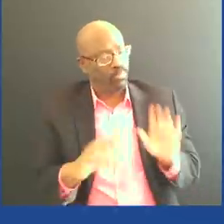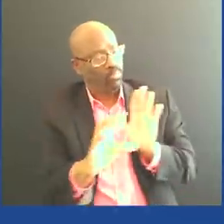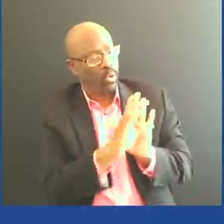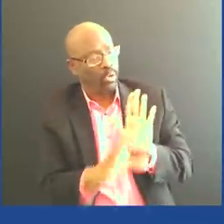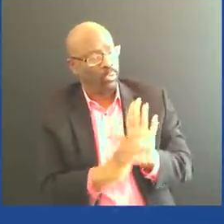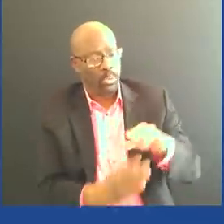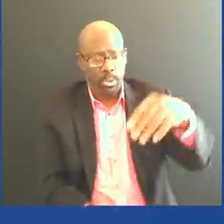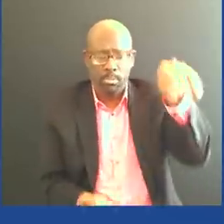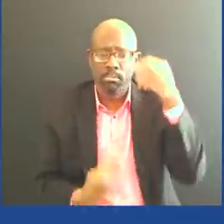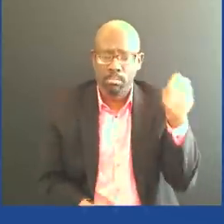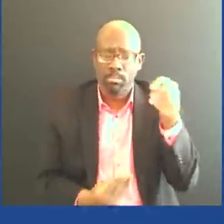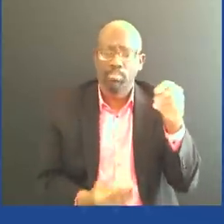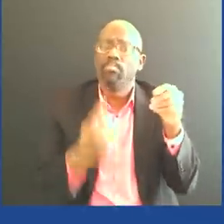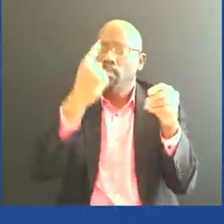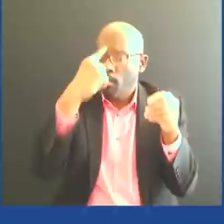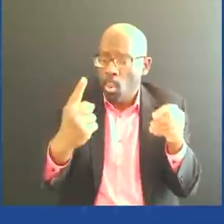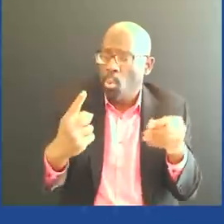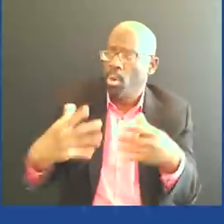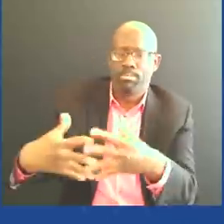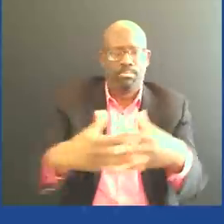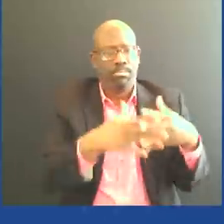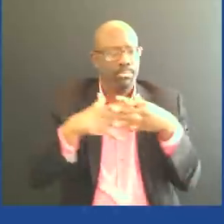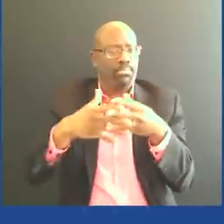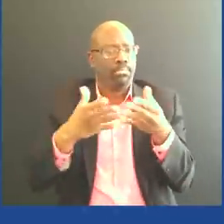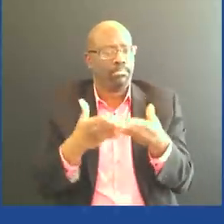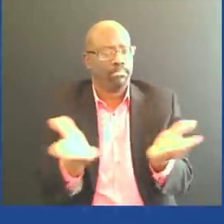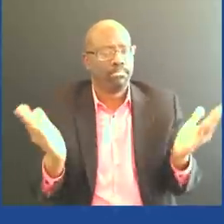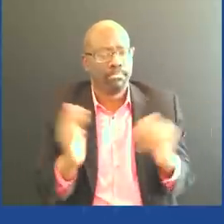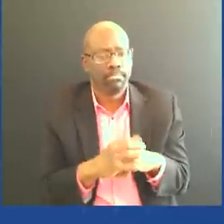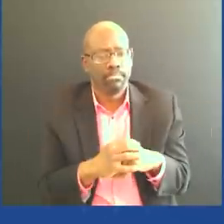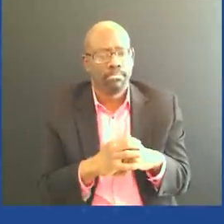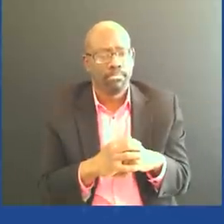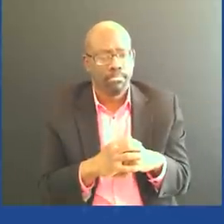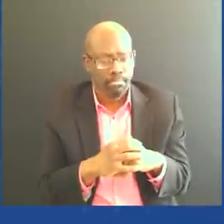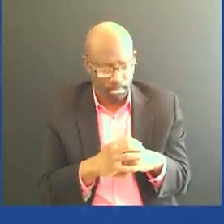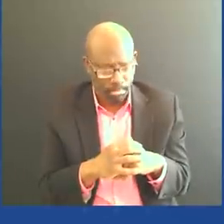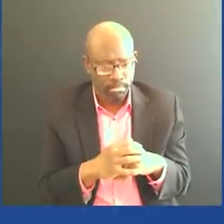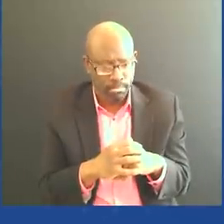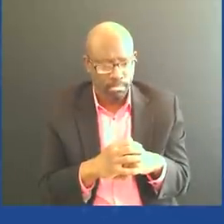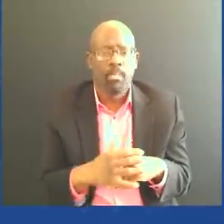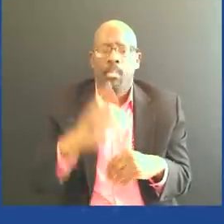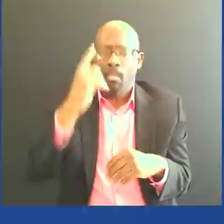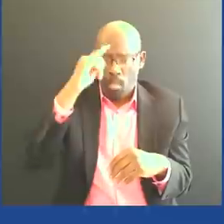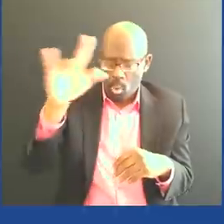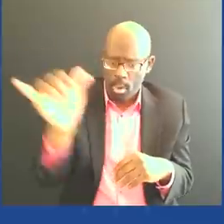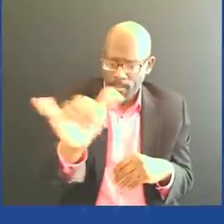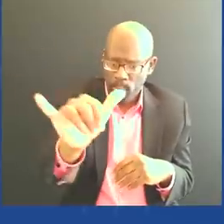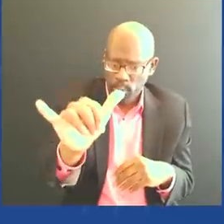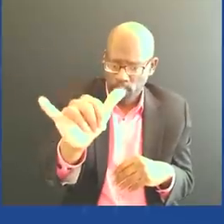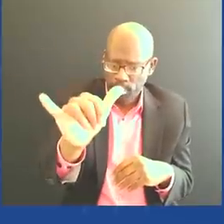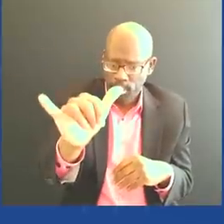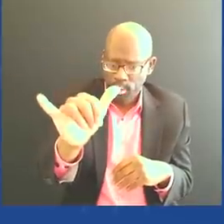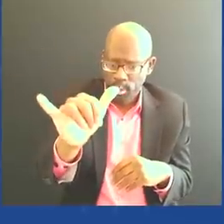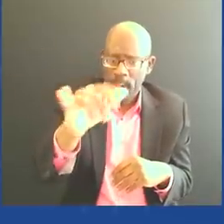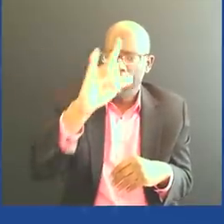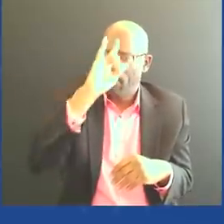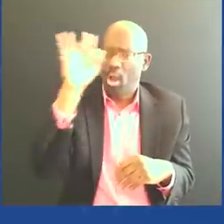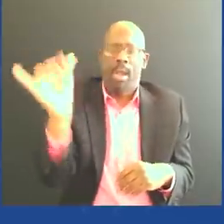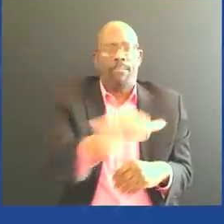States of America forever and ever. I just added those last few